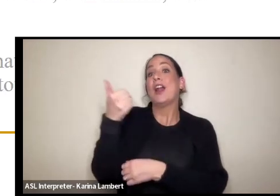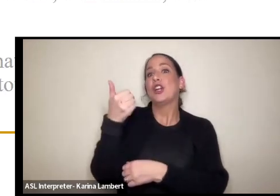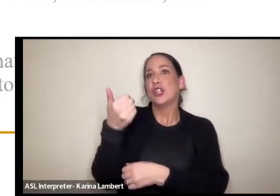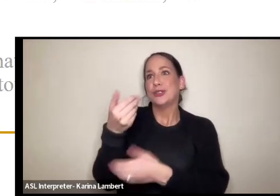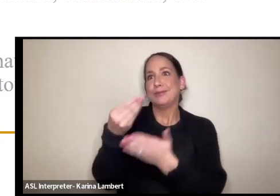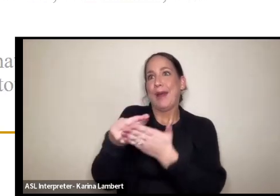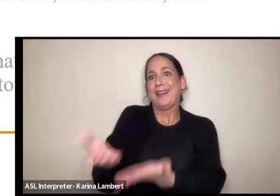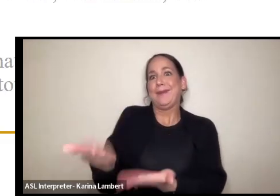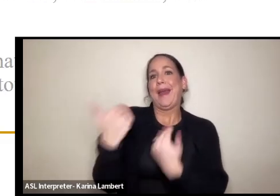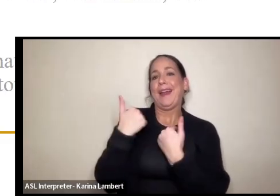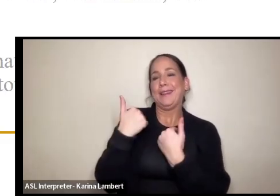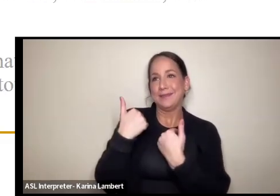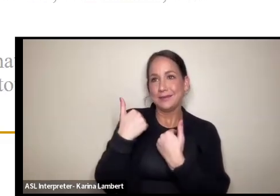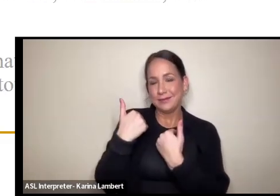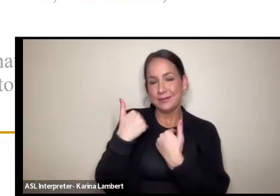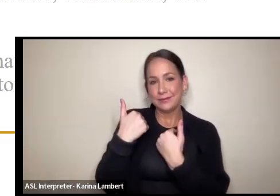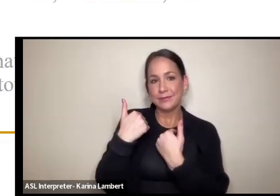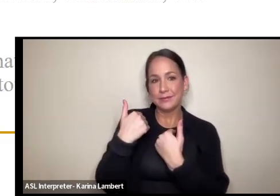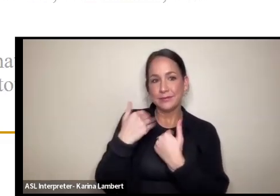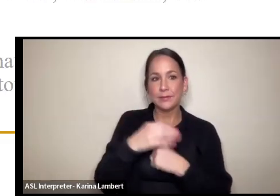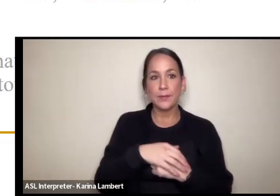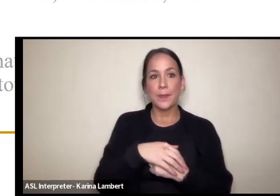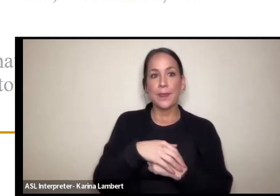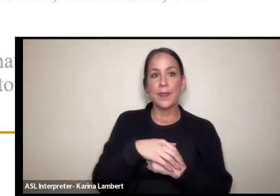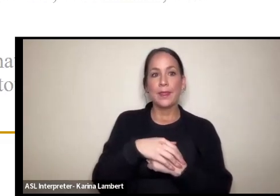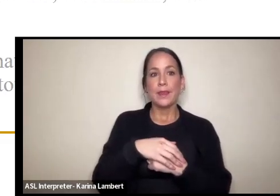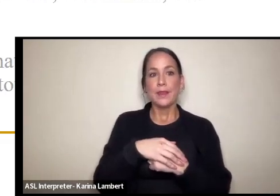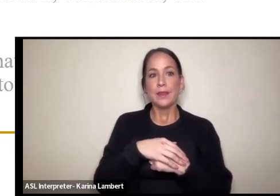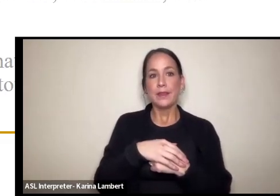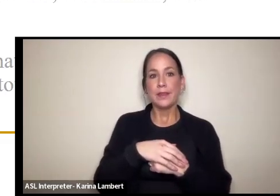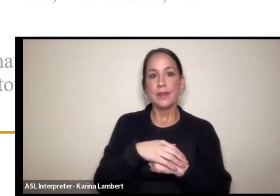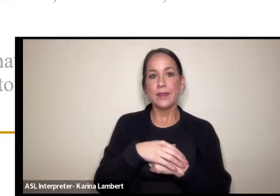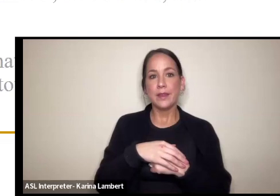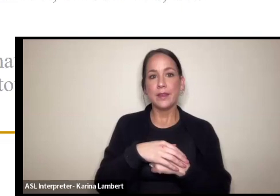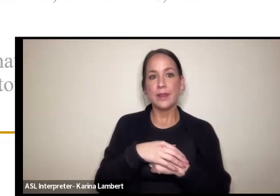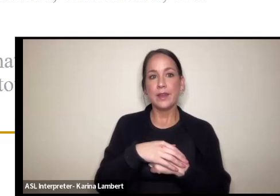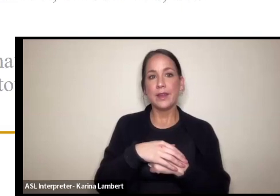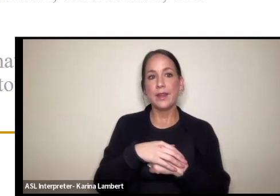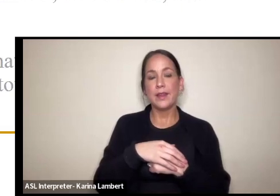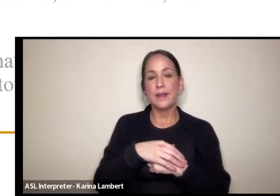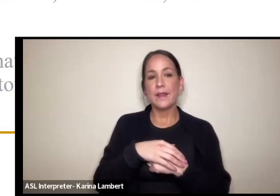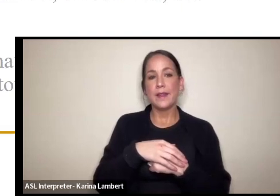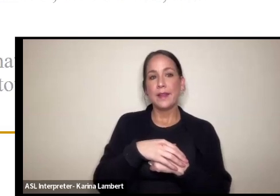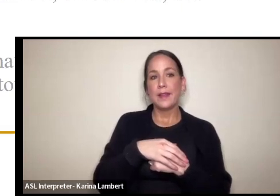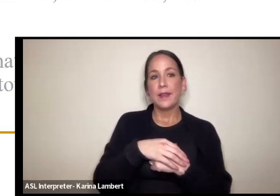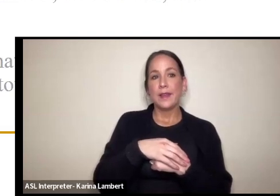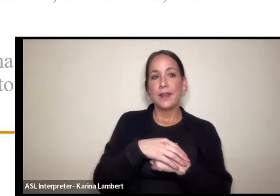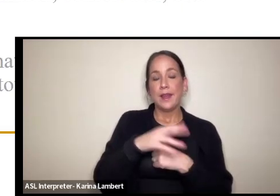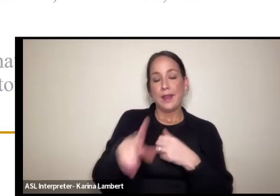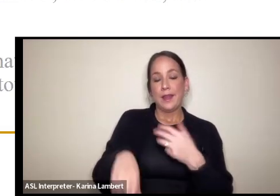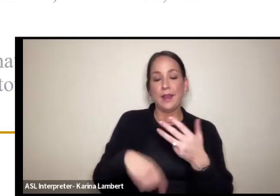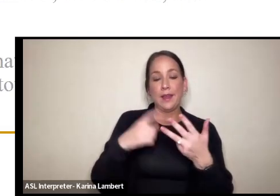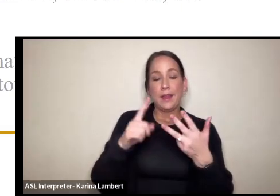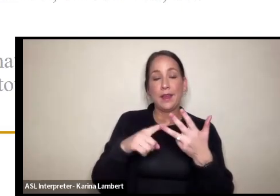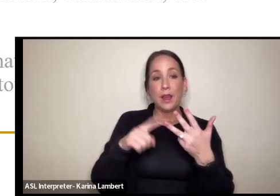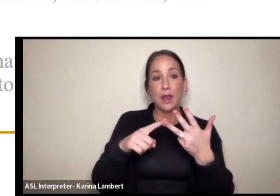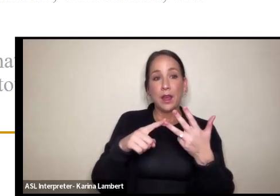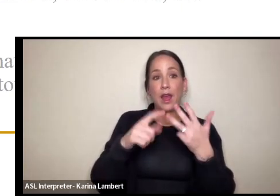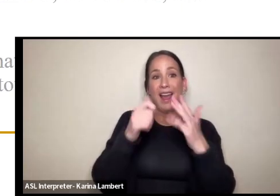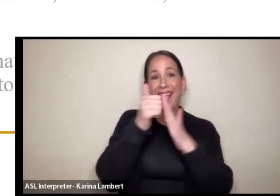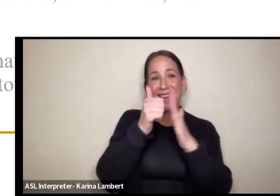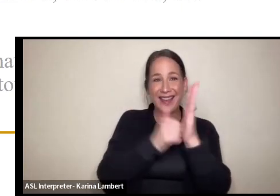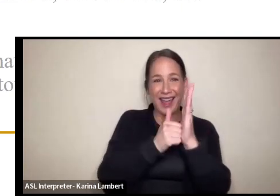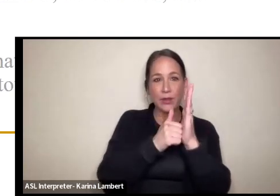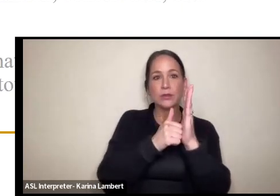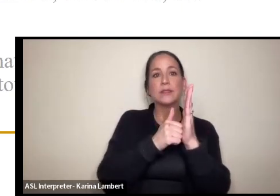return. And then, of course, accounts must be in a pool, and with